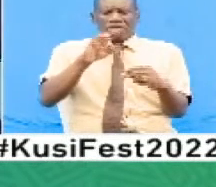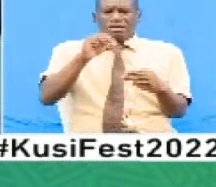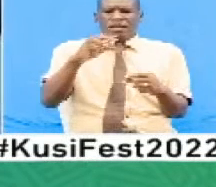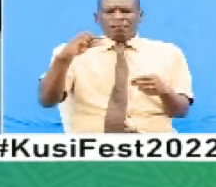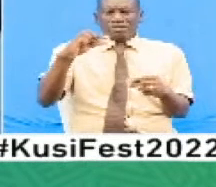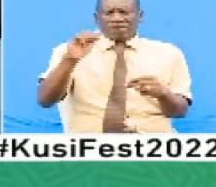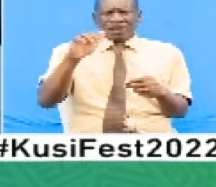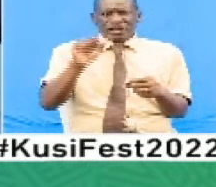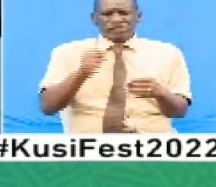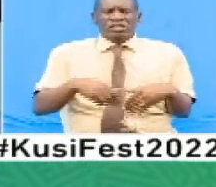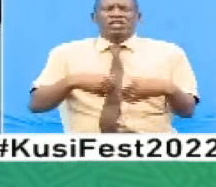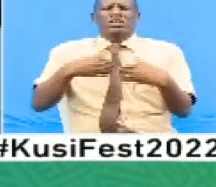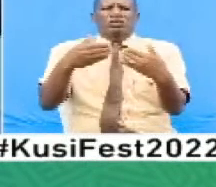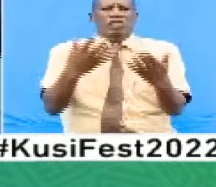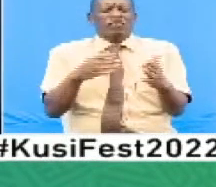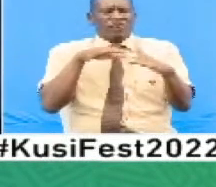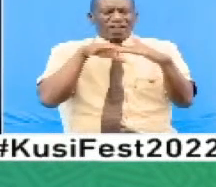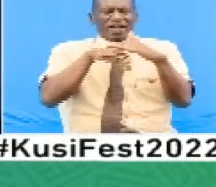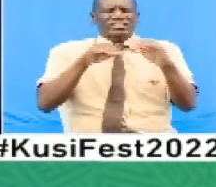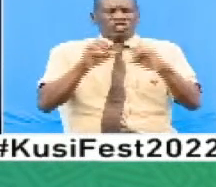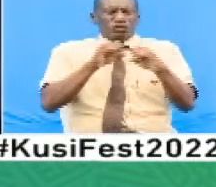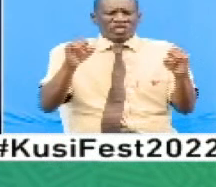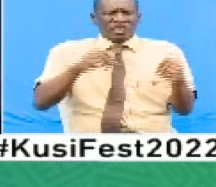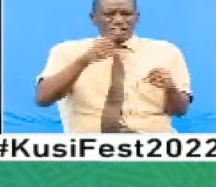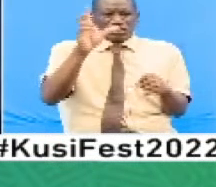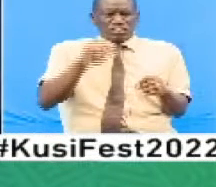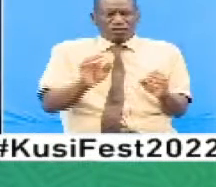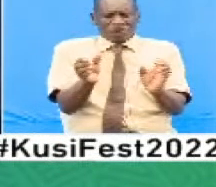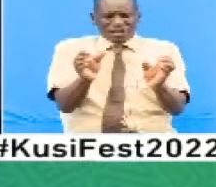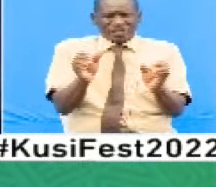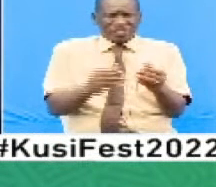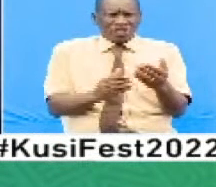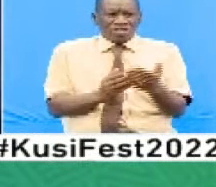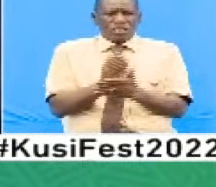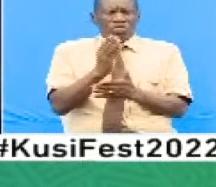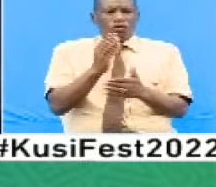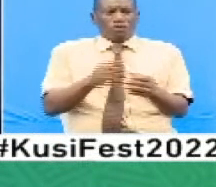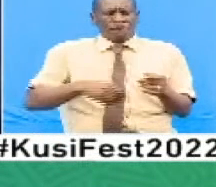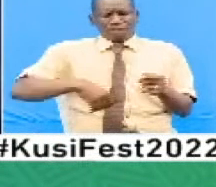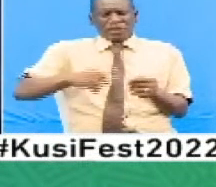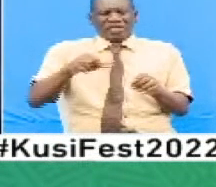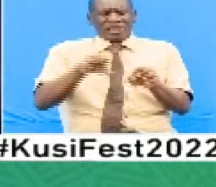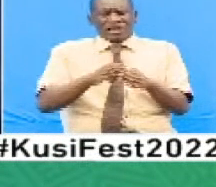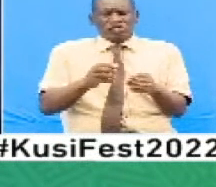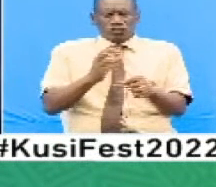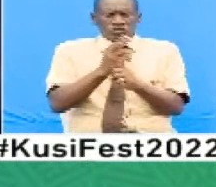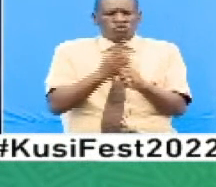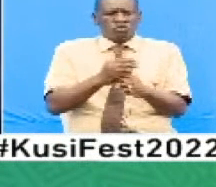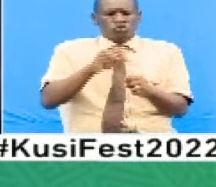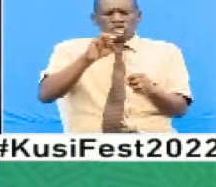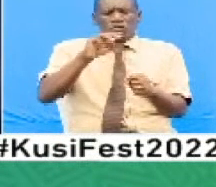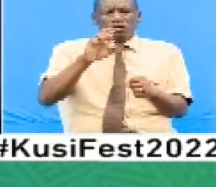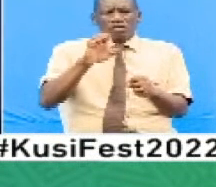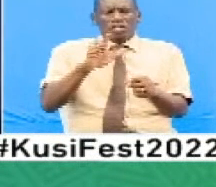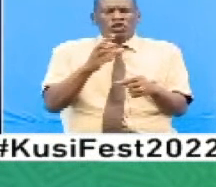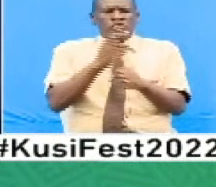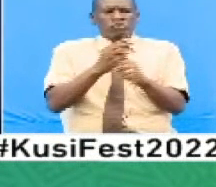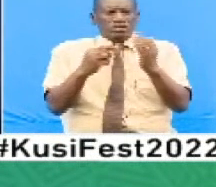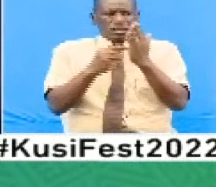to provide access to clean and affordable gas through on a pay-as-you-go model. So using